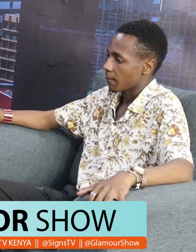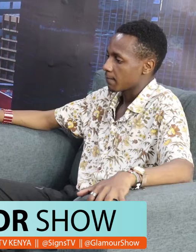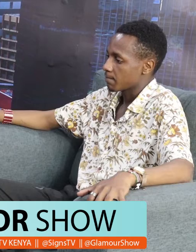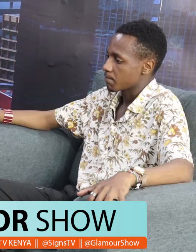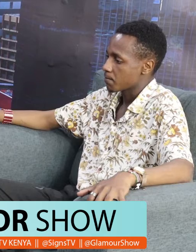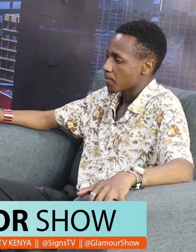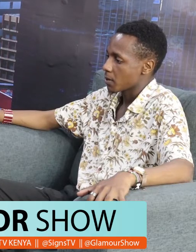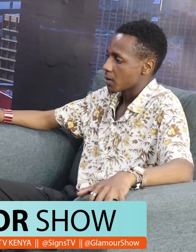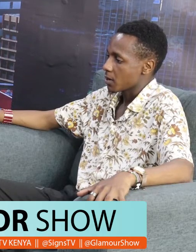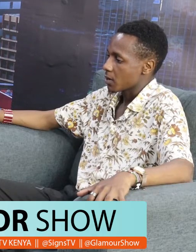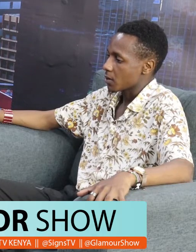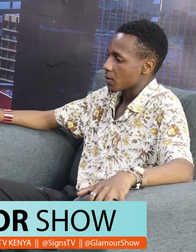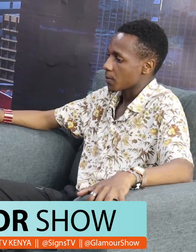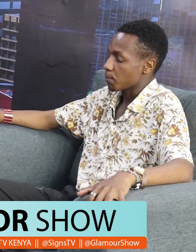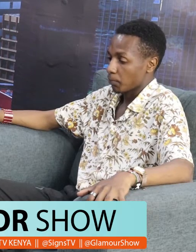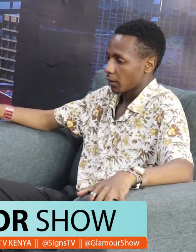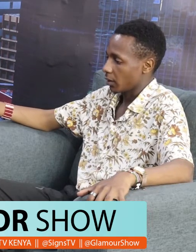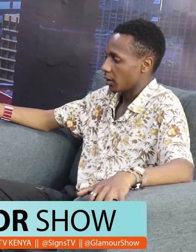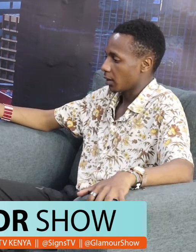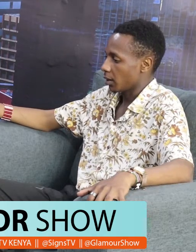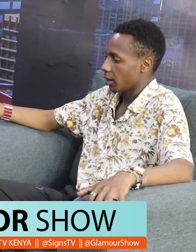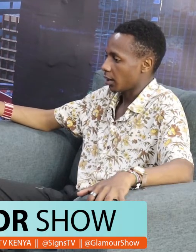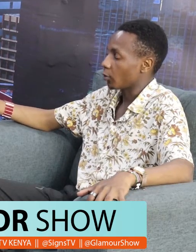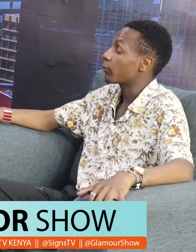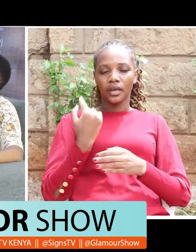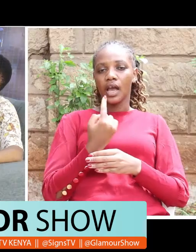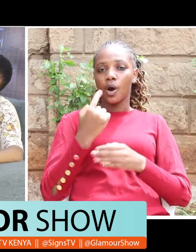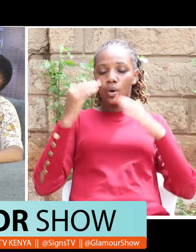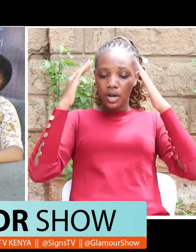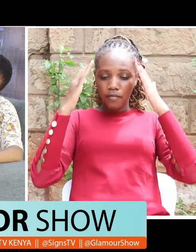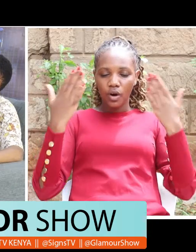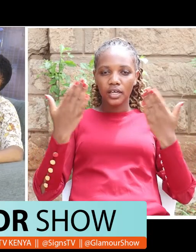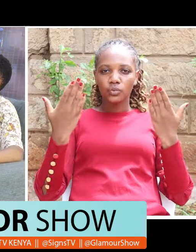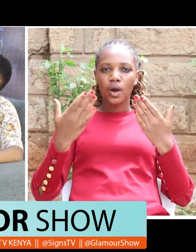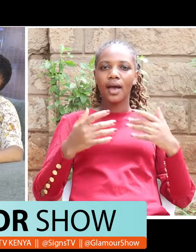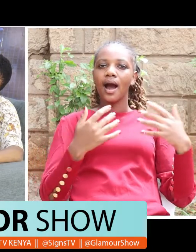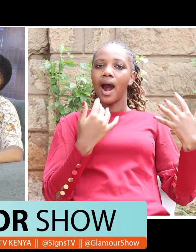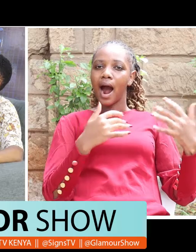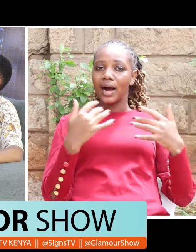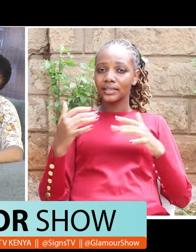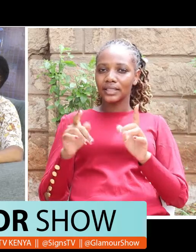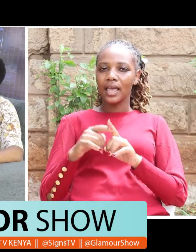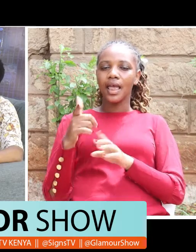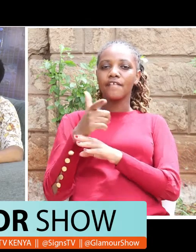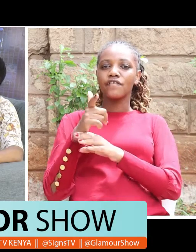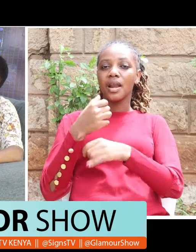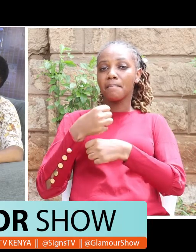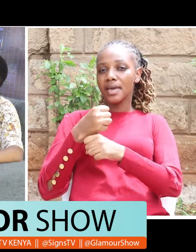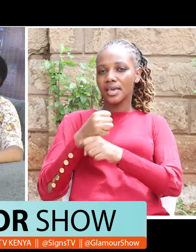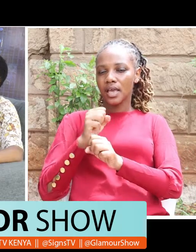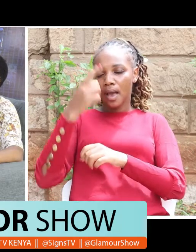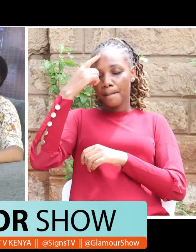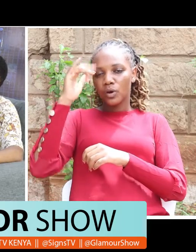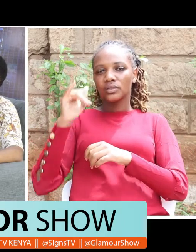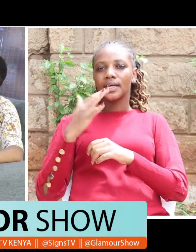is watching us right now? Um, I only focus in theater and filmmaking